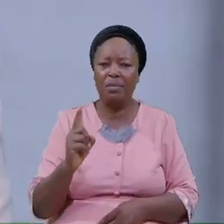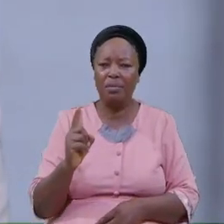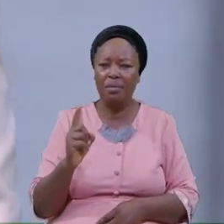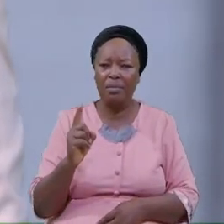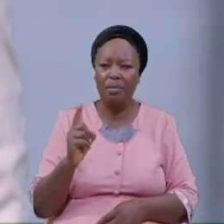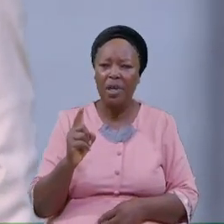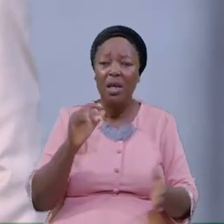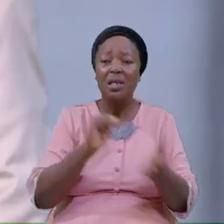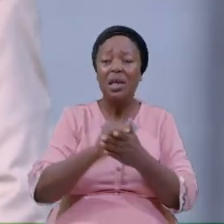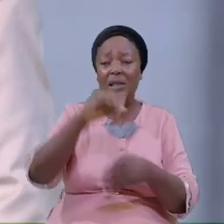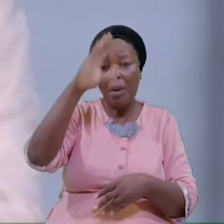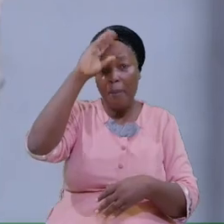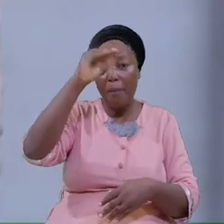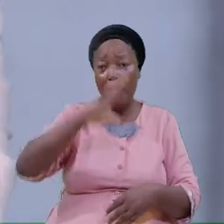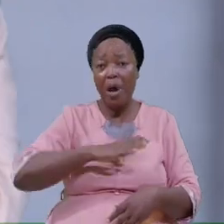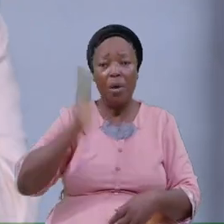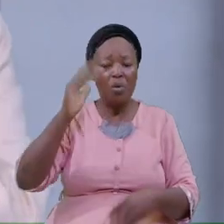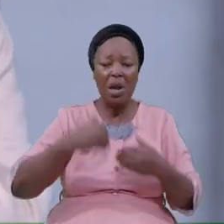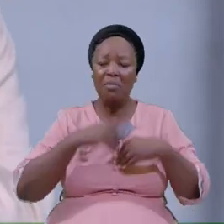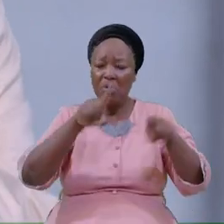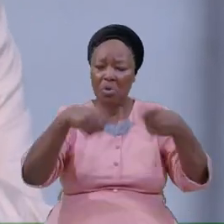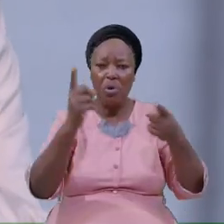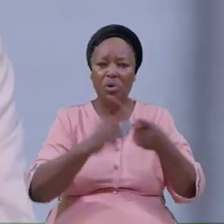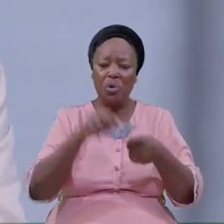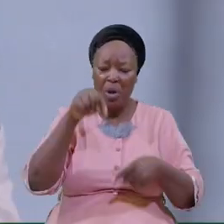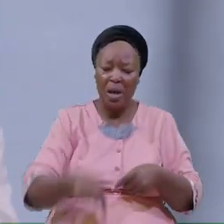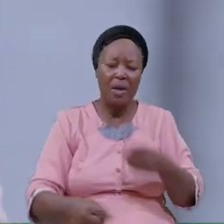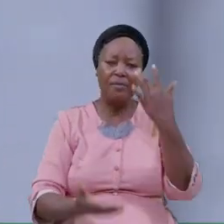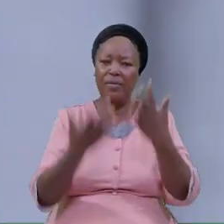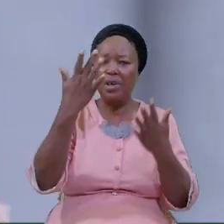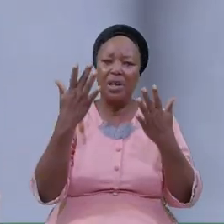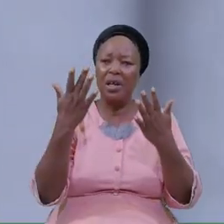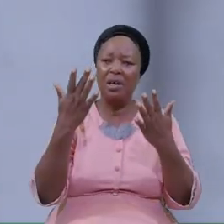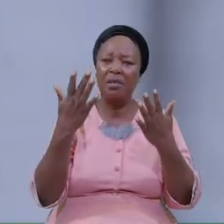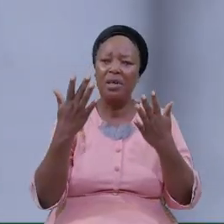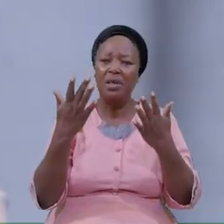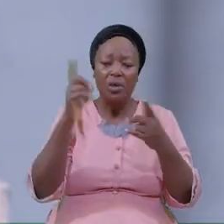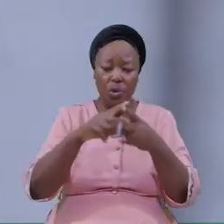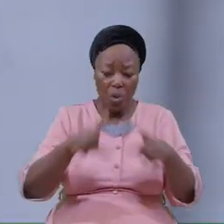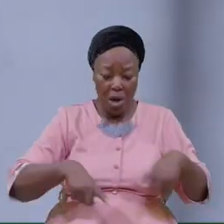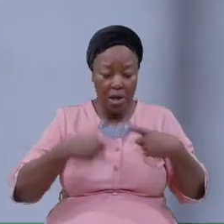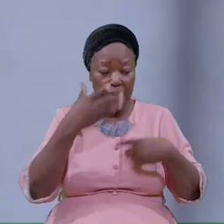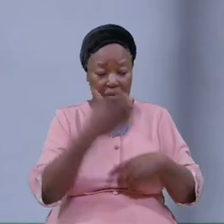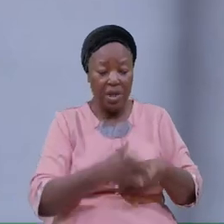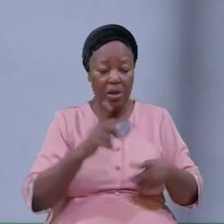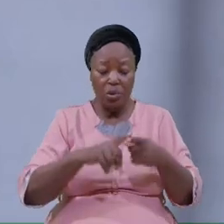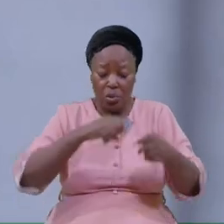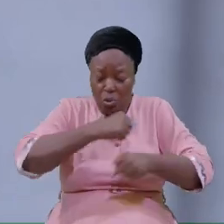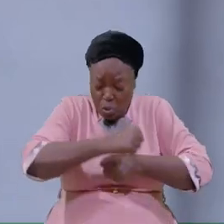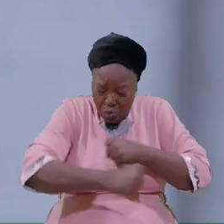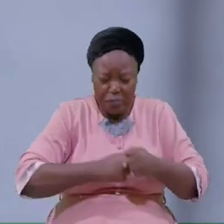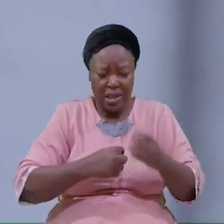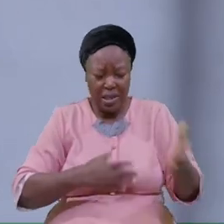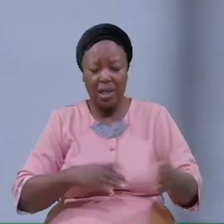man would have gone to the other side, would have gone to hellfire, to live there, to suffer there, to be